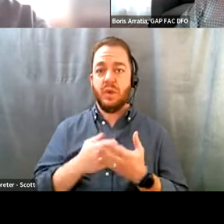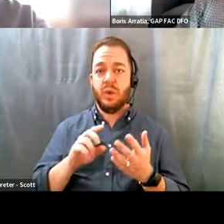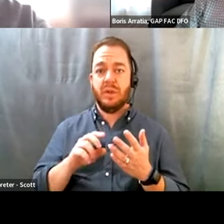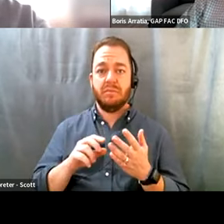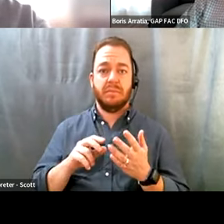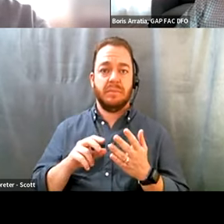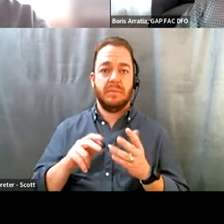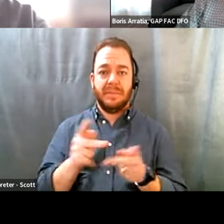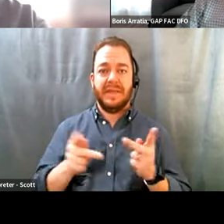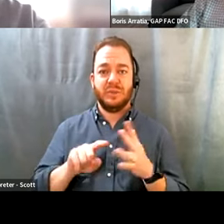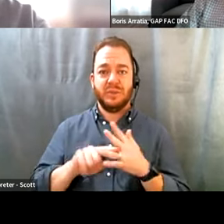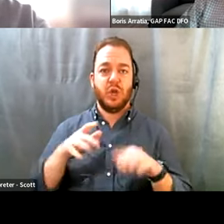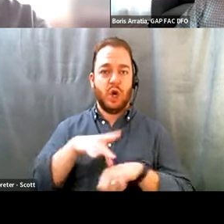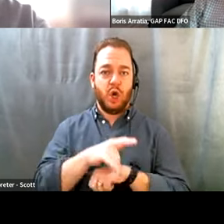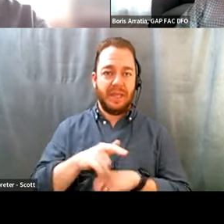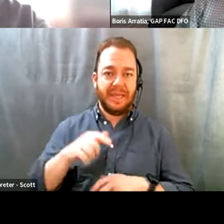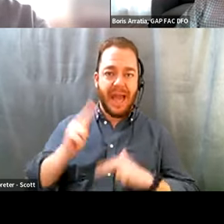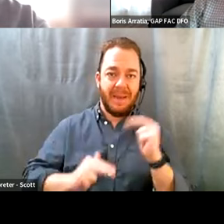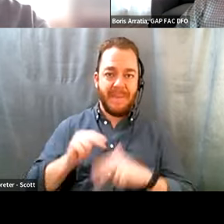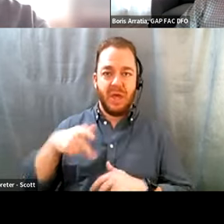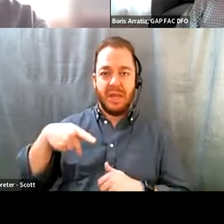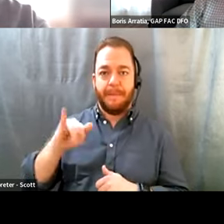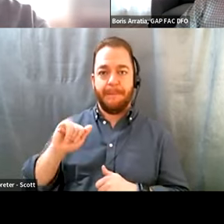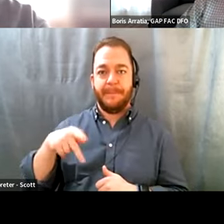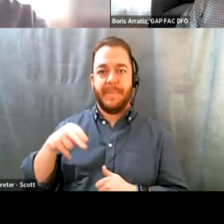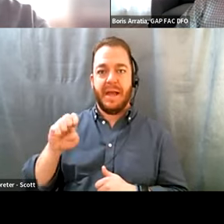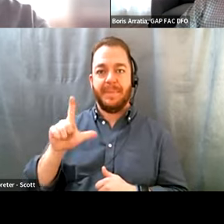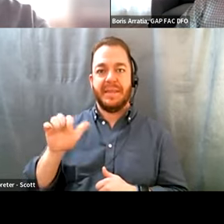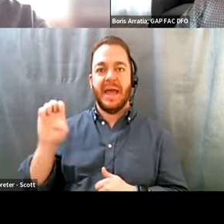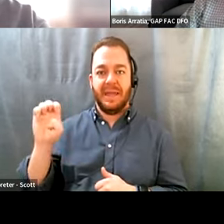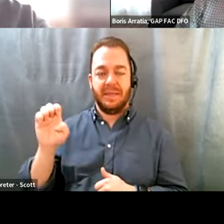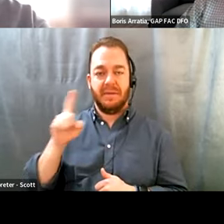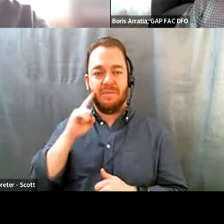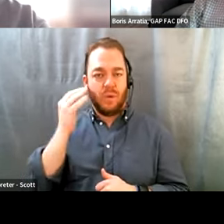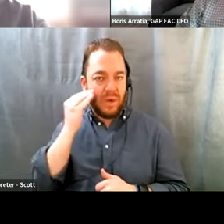be building that pipeline and awareness again, but a lot of the university